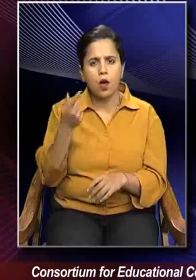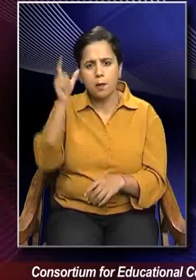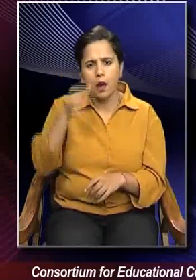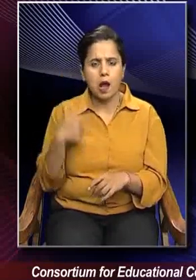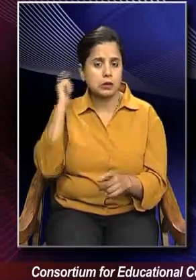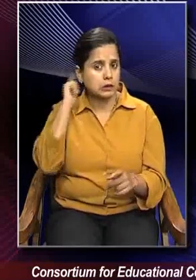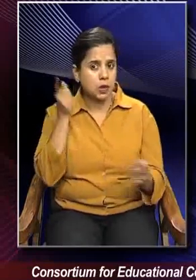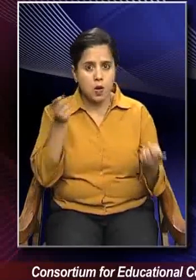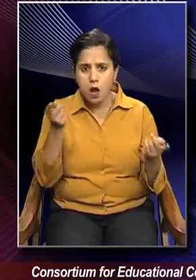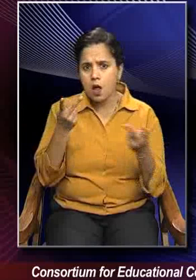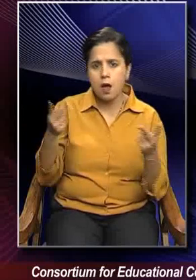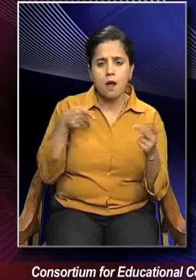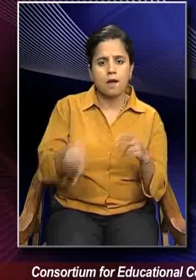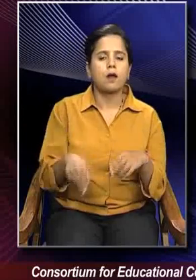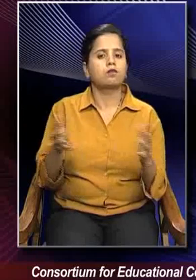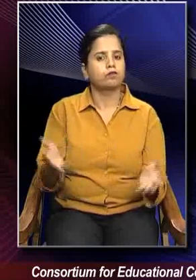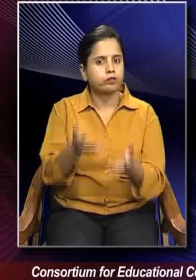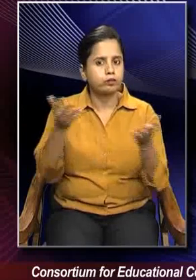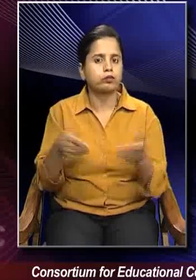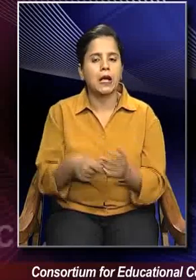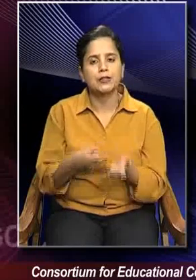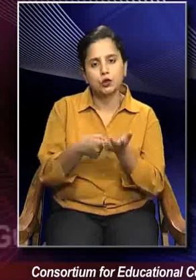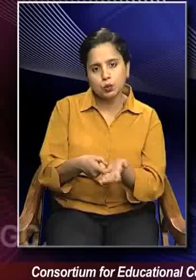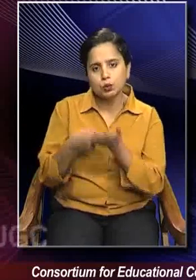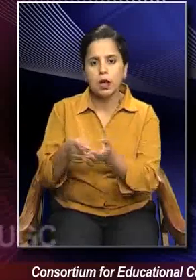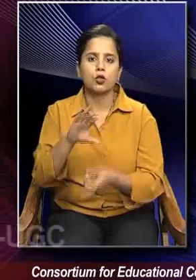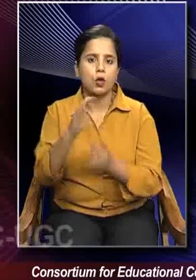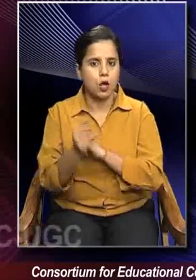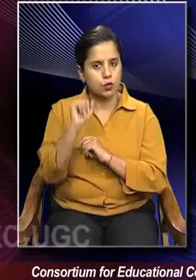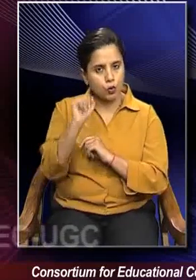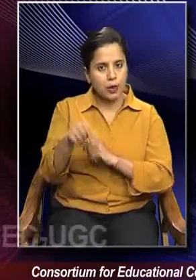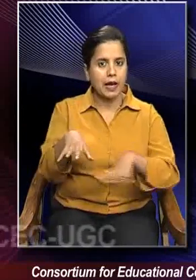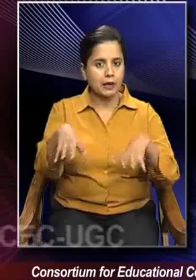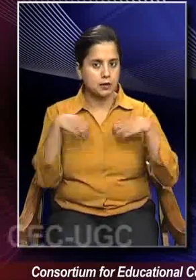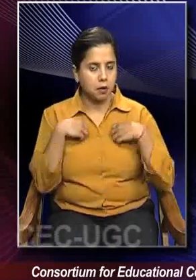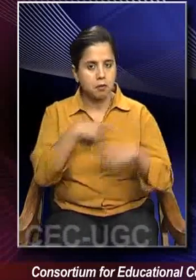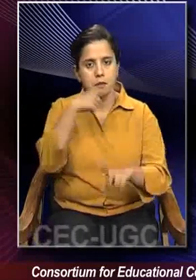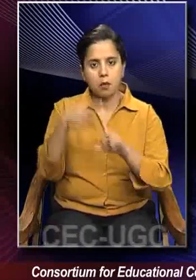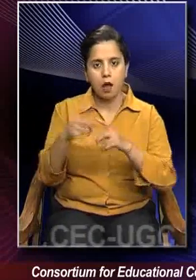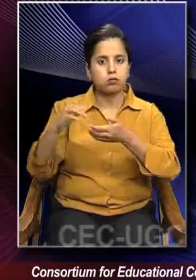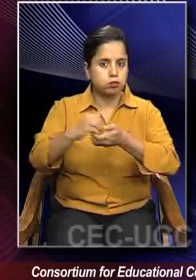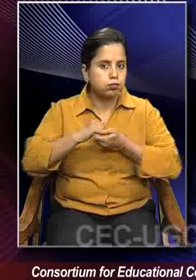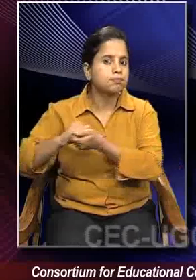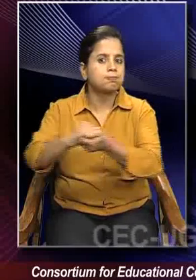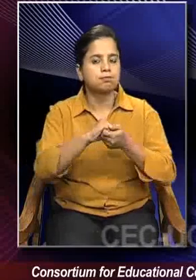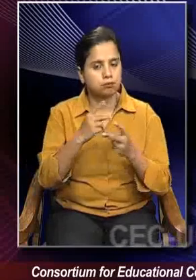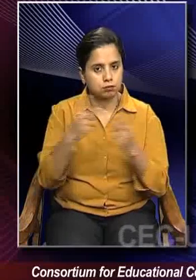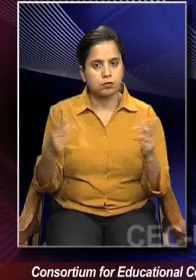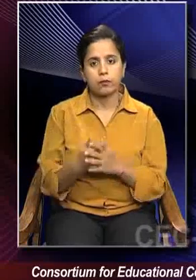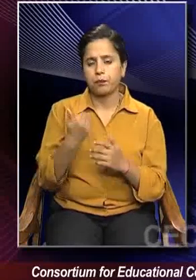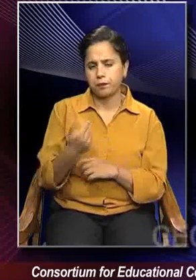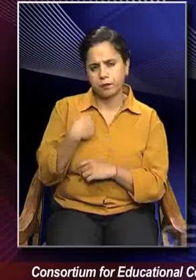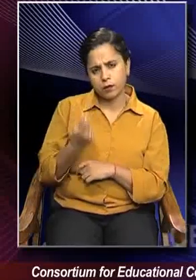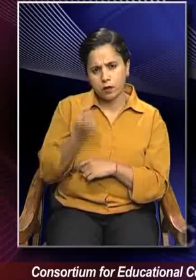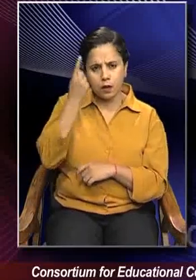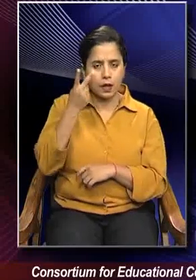and fostering a culture of respect, acceptance, and collaboration. Now, by